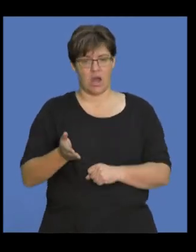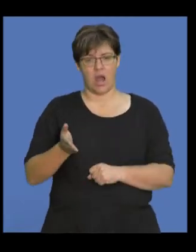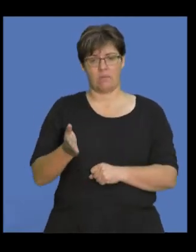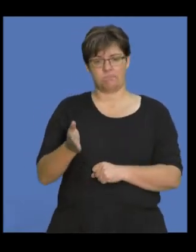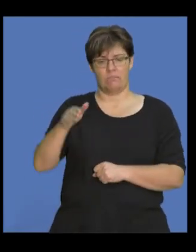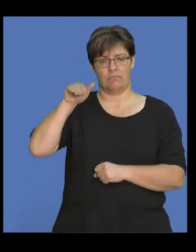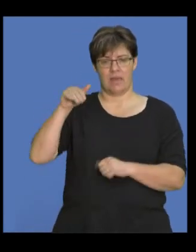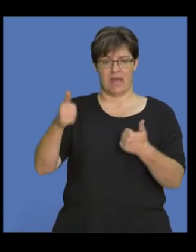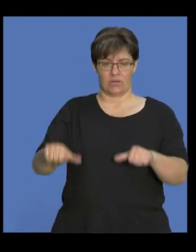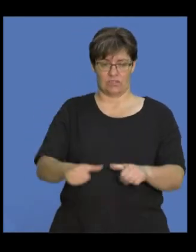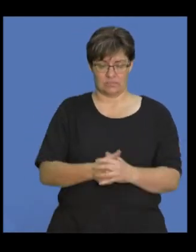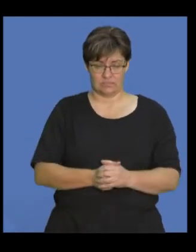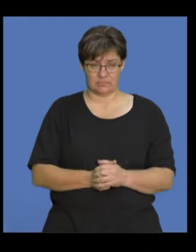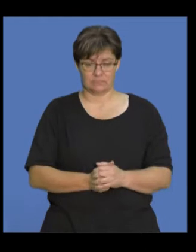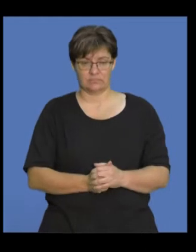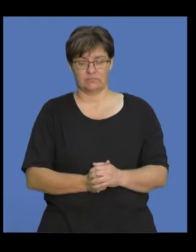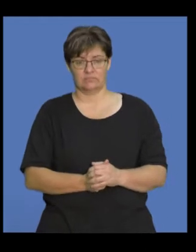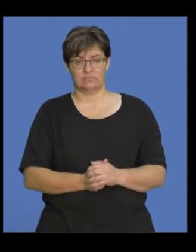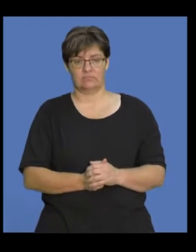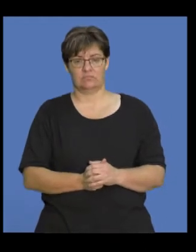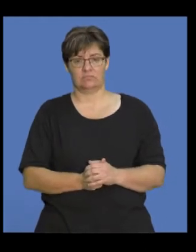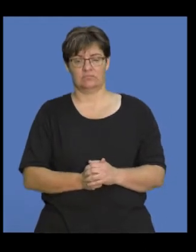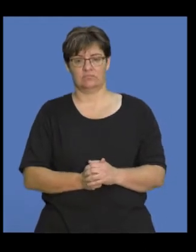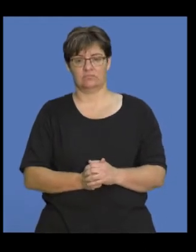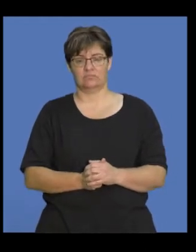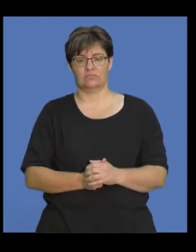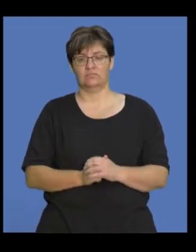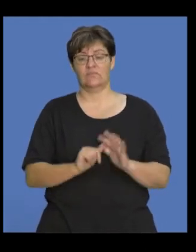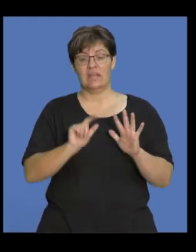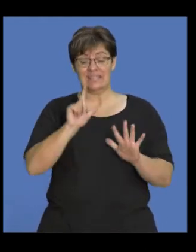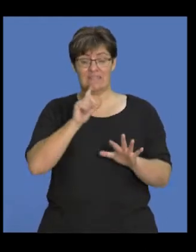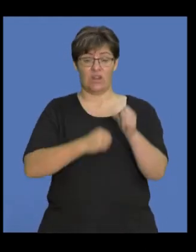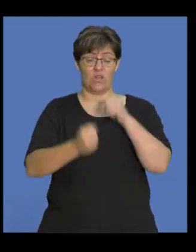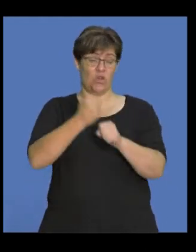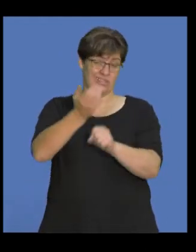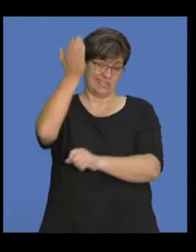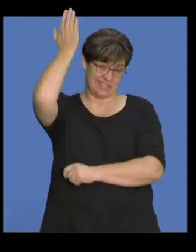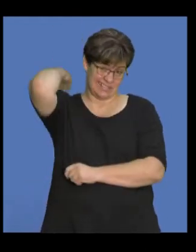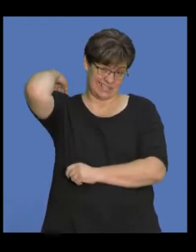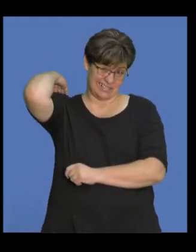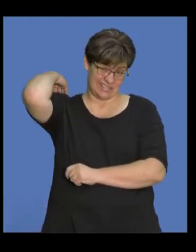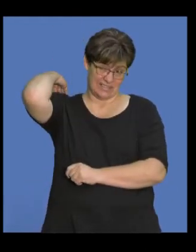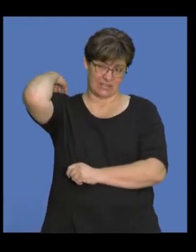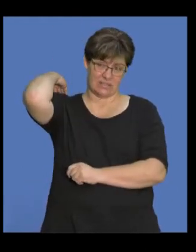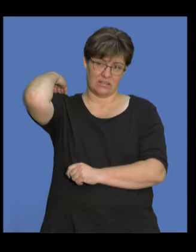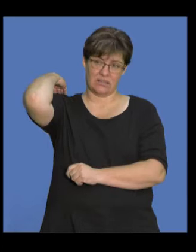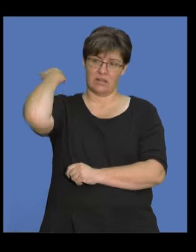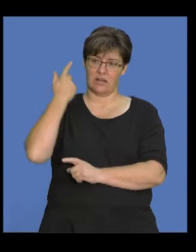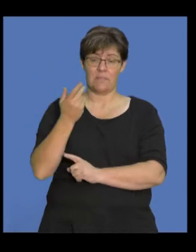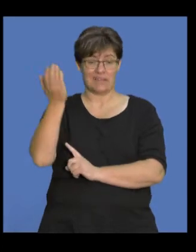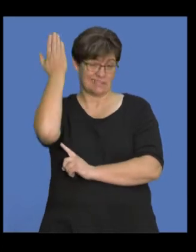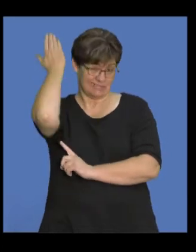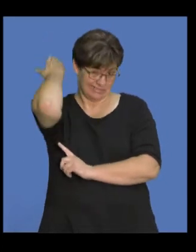account. The second question, 7 years ago, so this is in the form of past